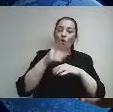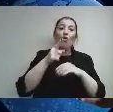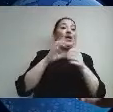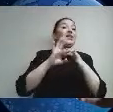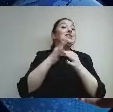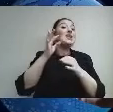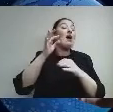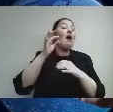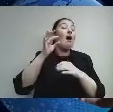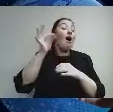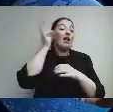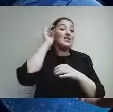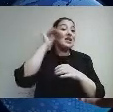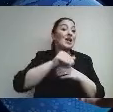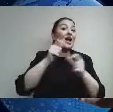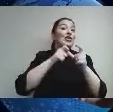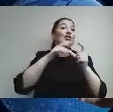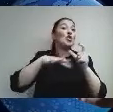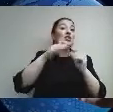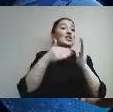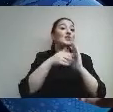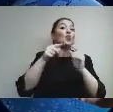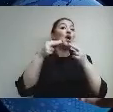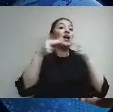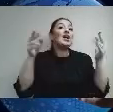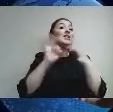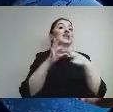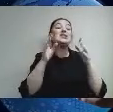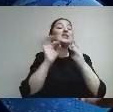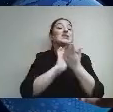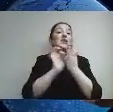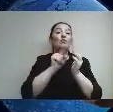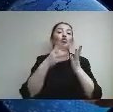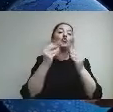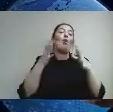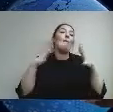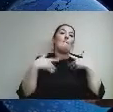that. What's your take on it? Thank you.